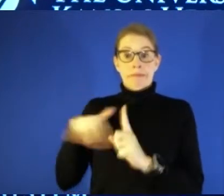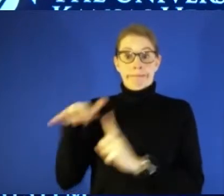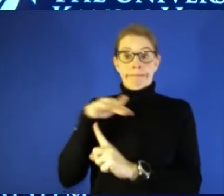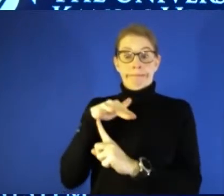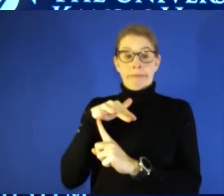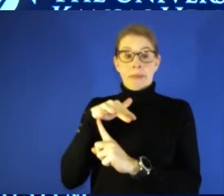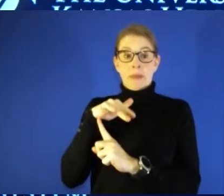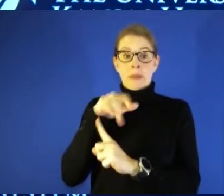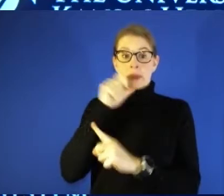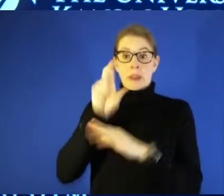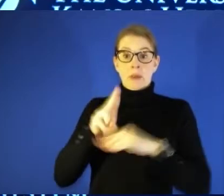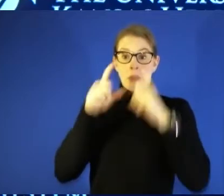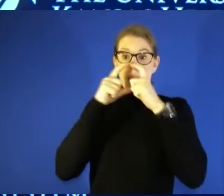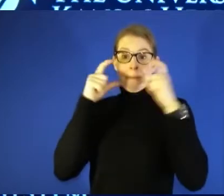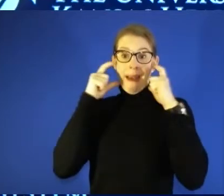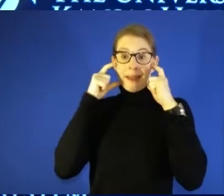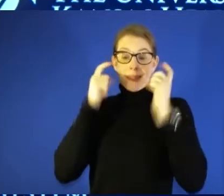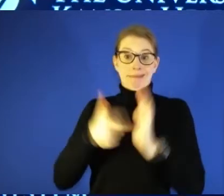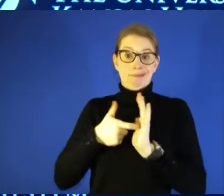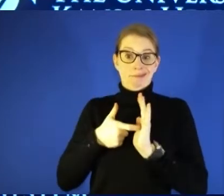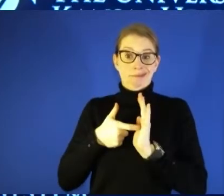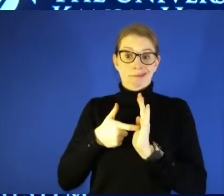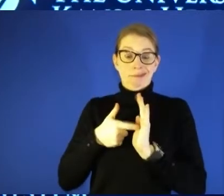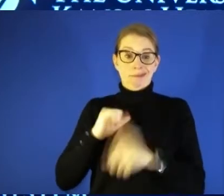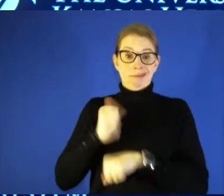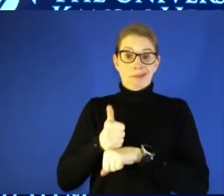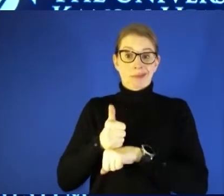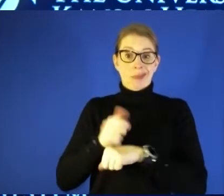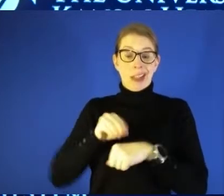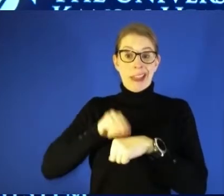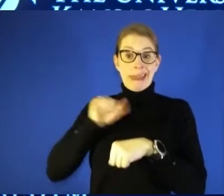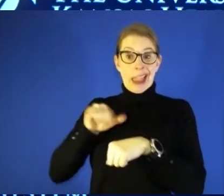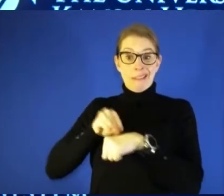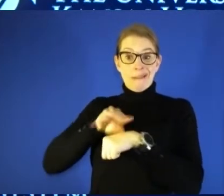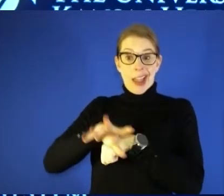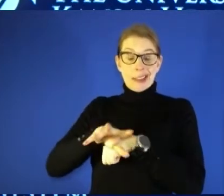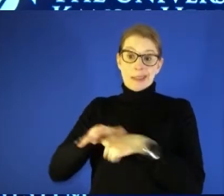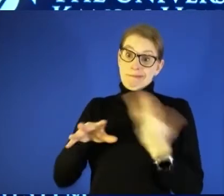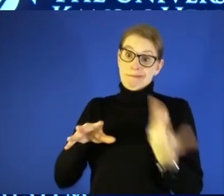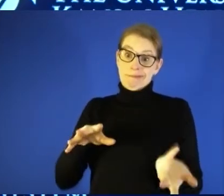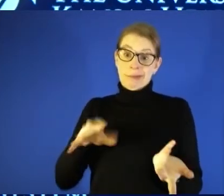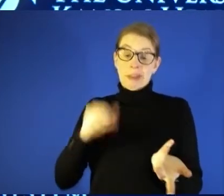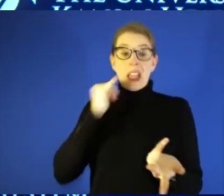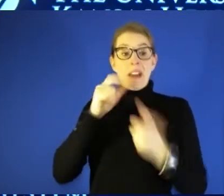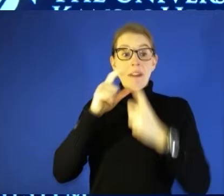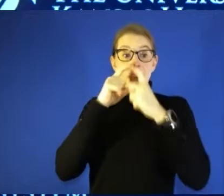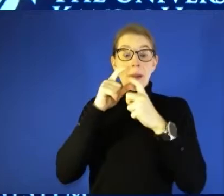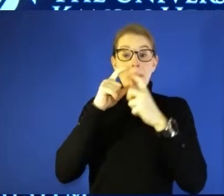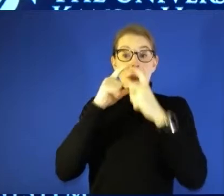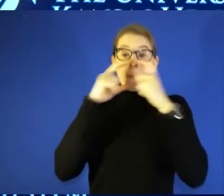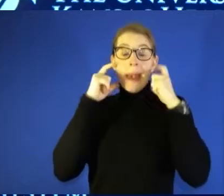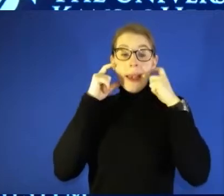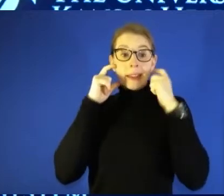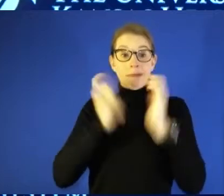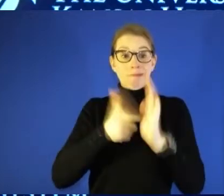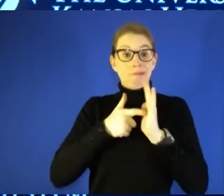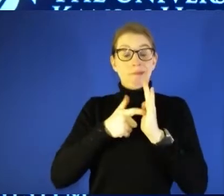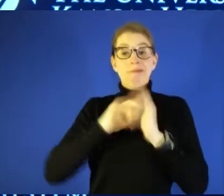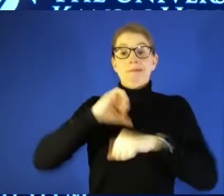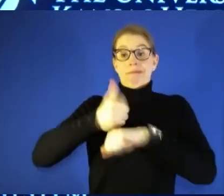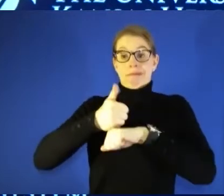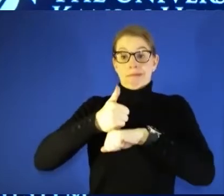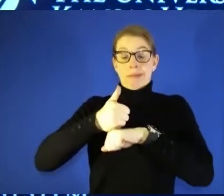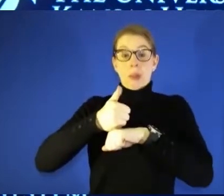masking mandates. Yep. And so what does that effect have, period, of if masking dates do come back, or if the community